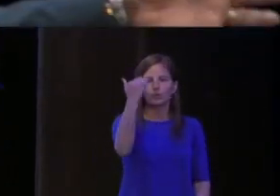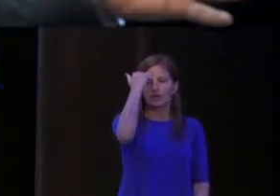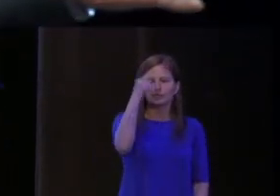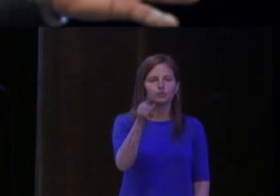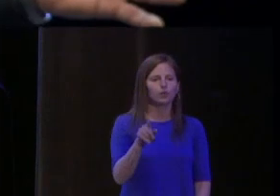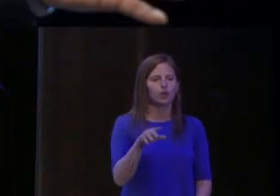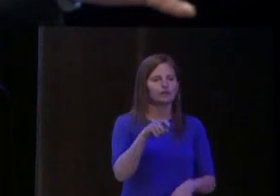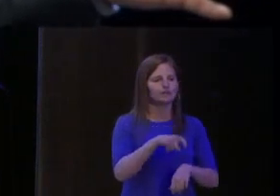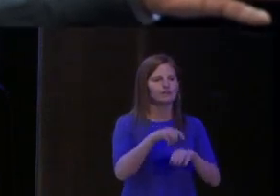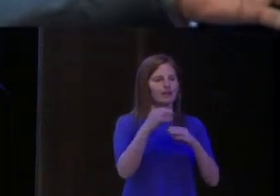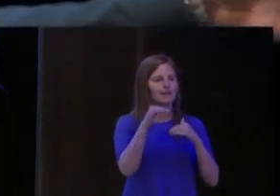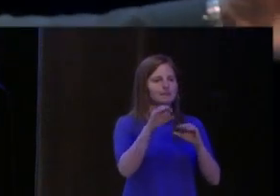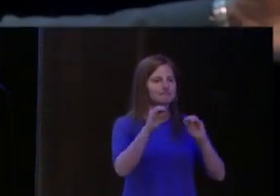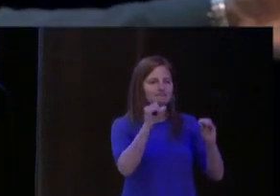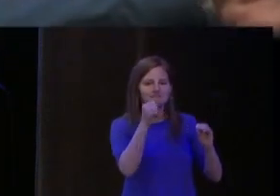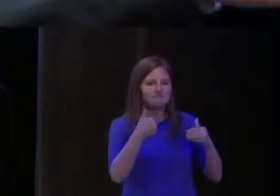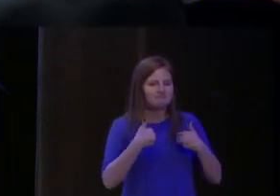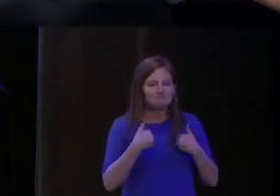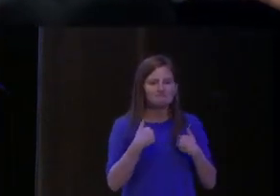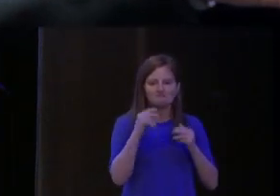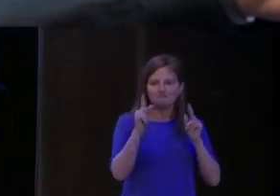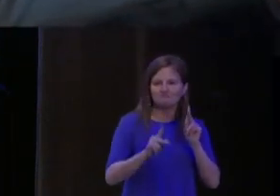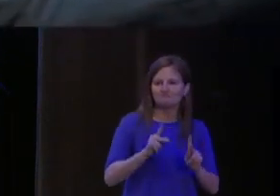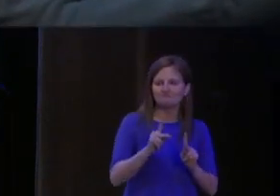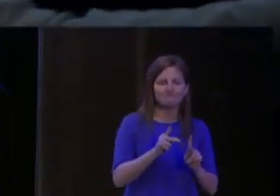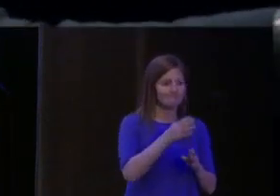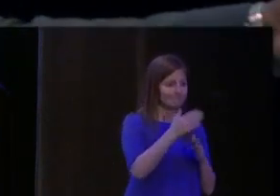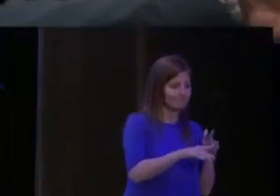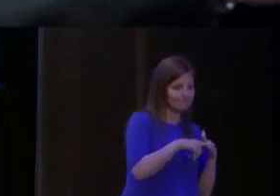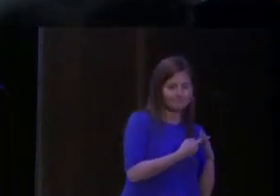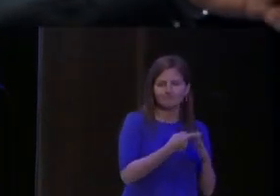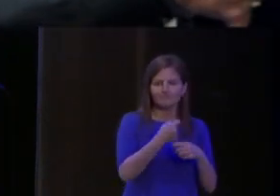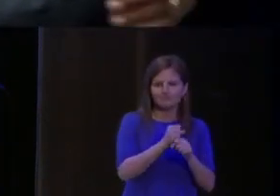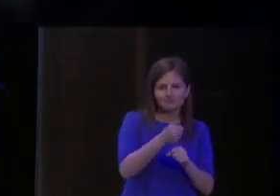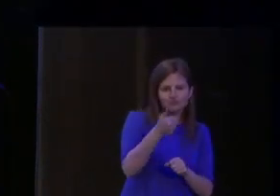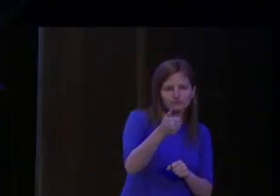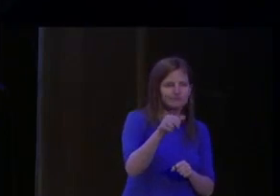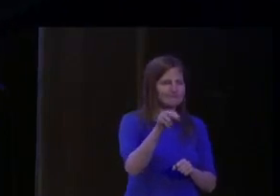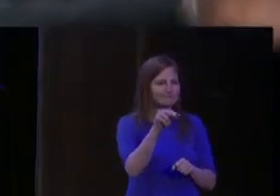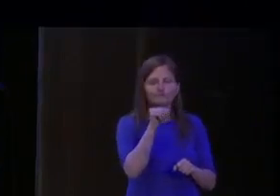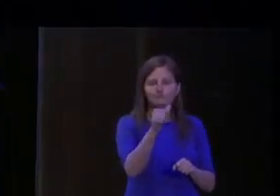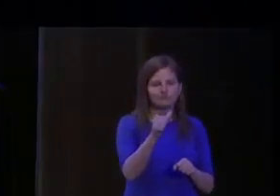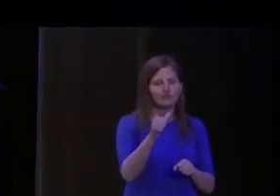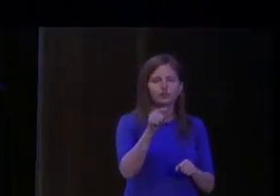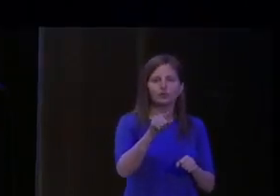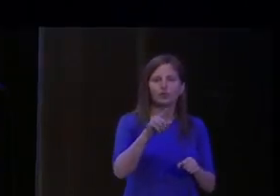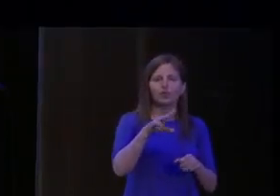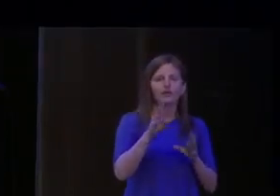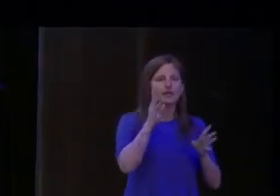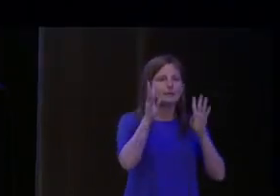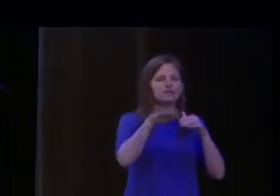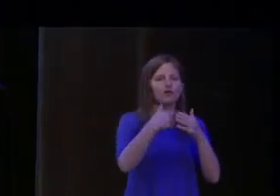timeless being that had no beginning and had no ending. You didn't create yourself, but you're an emanation of the all that